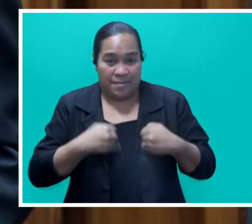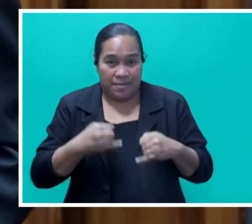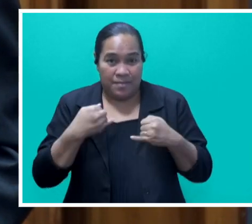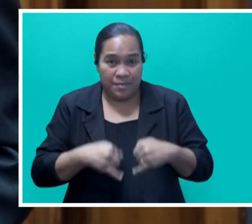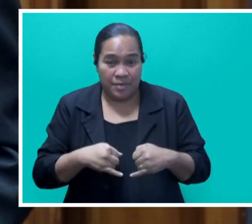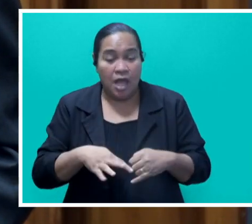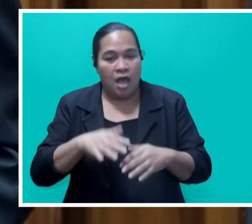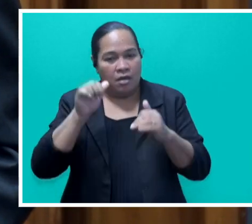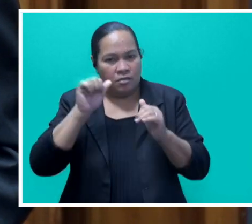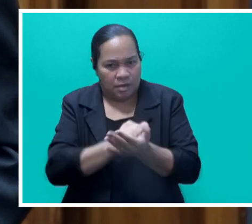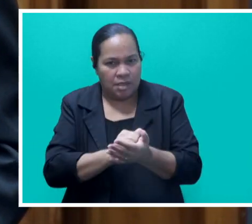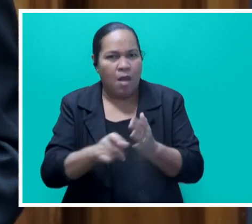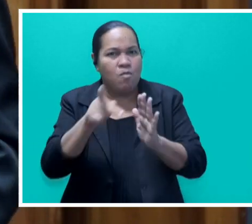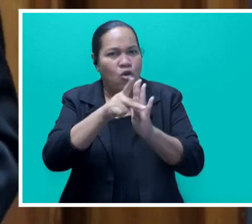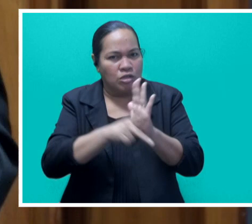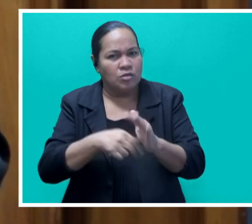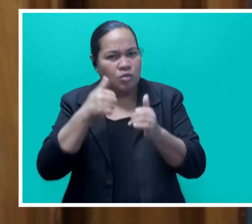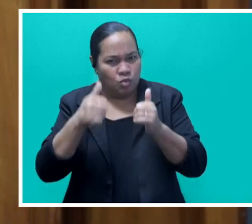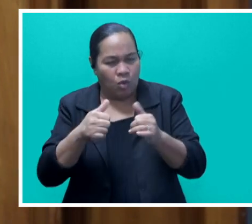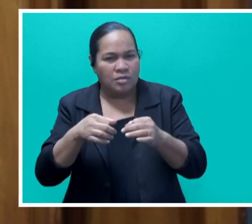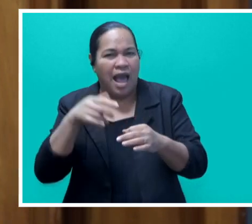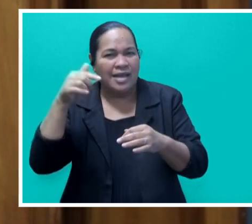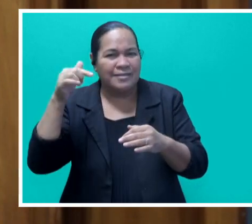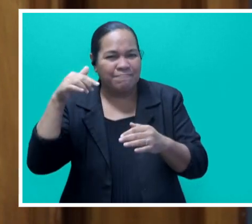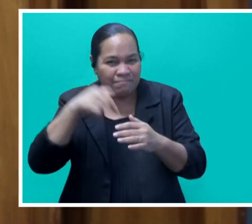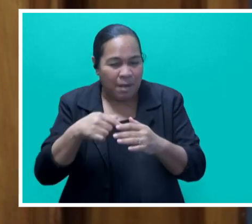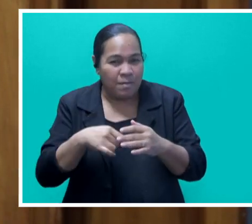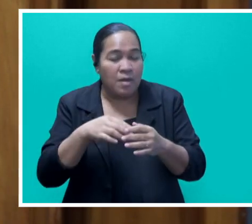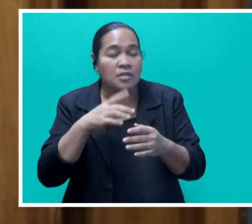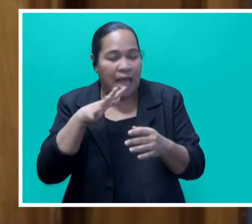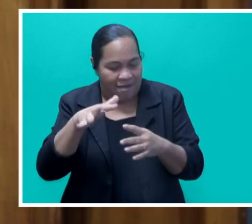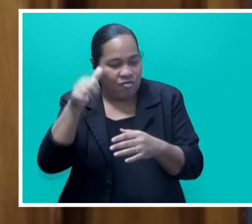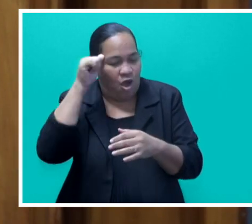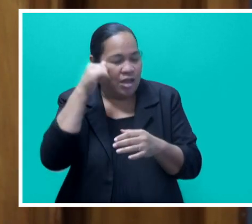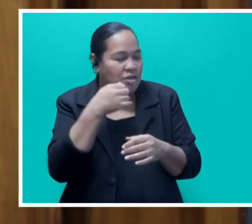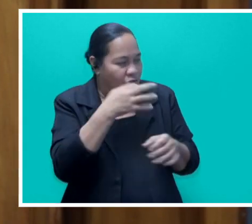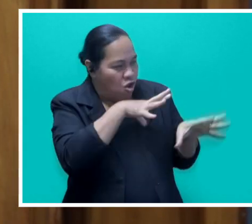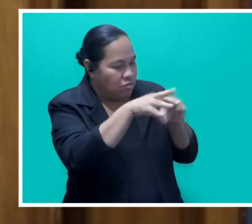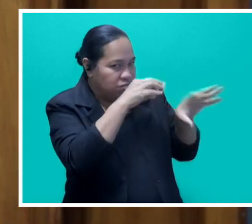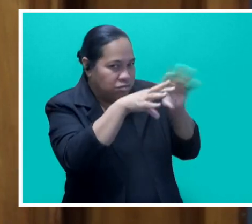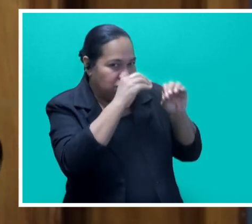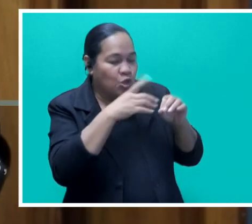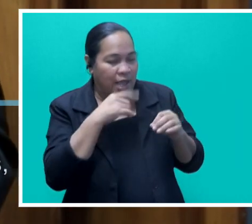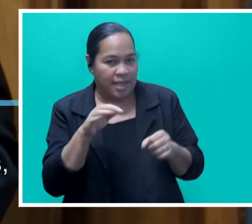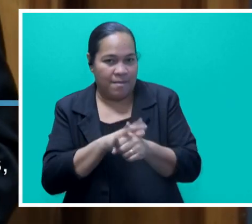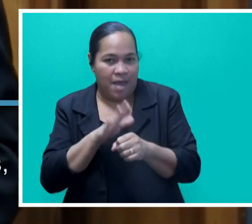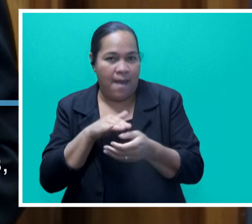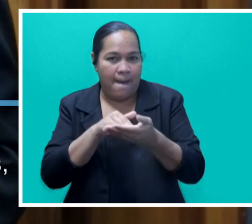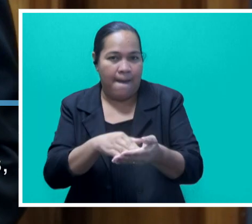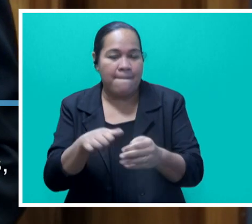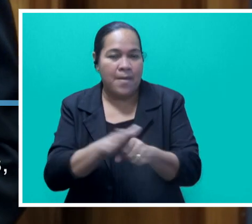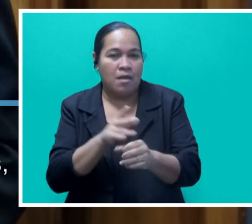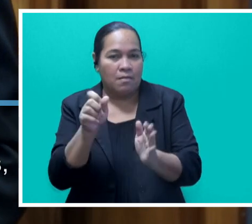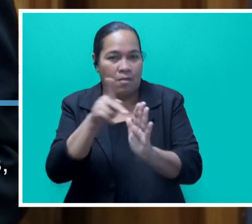level-headed policies and legislation using the knowledge and skill I have gained from the real world. Like many of my colleagues in this august